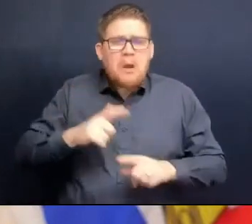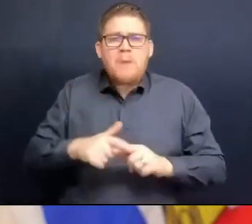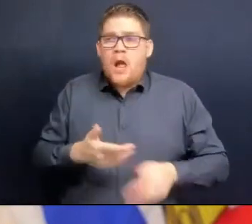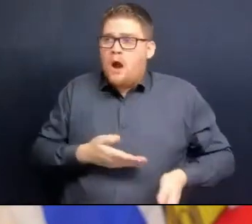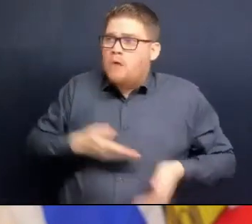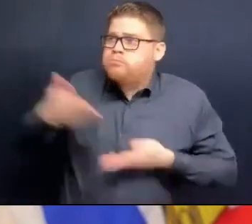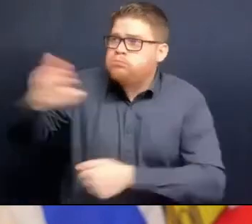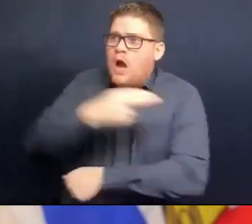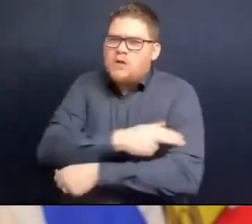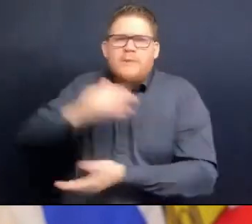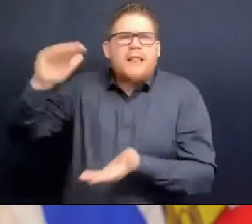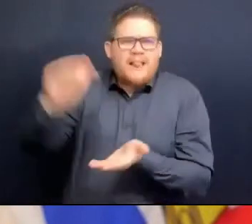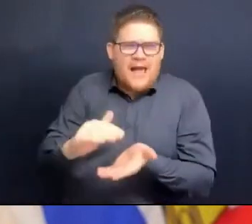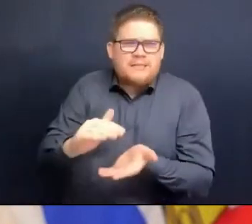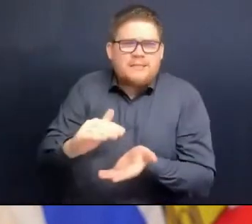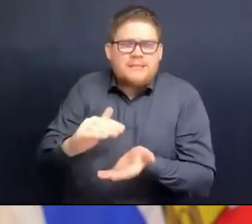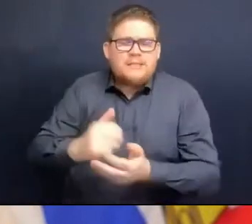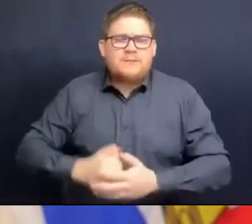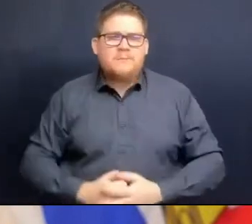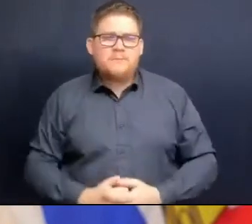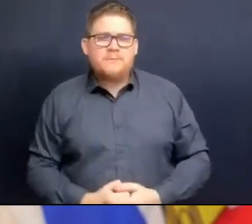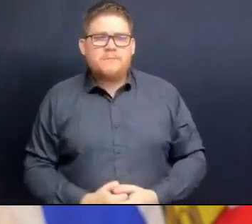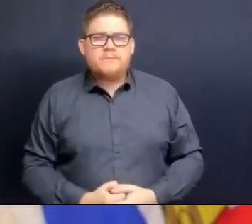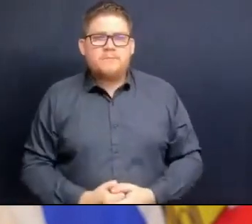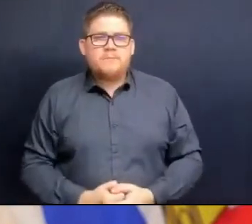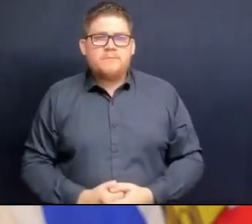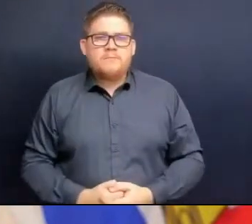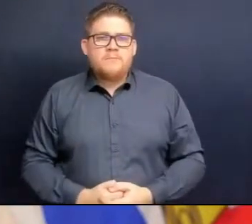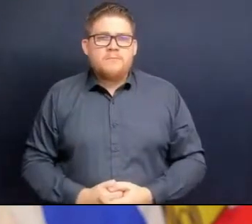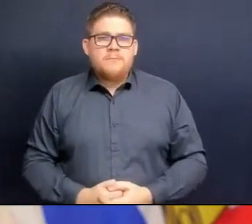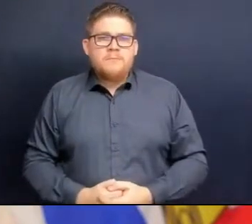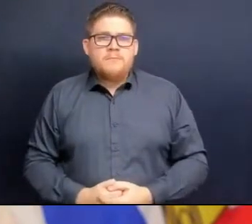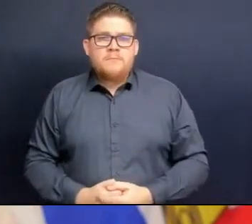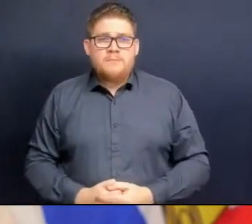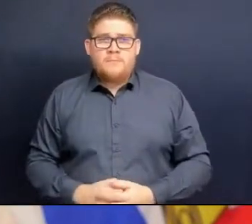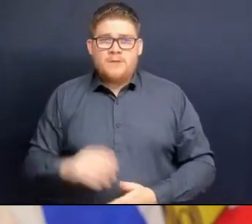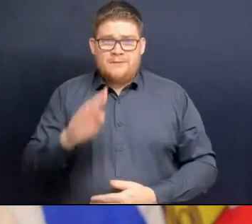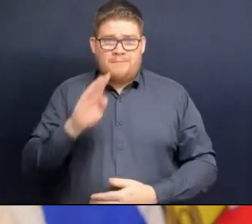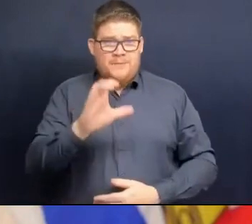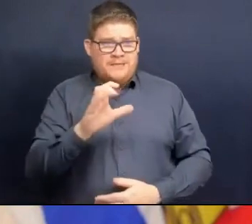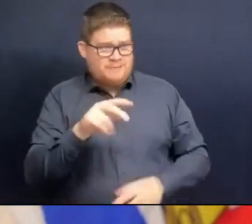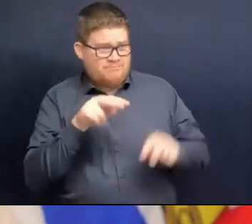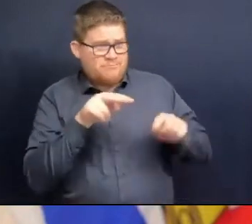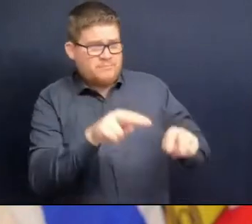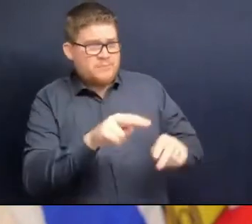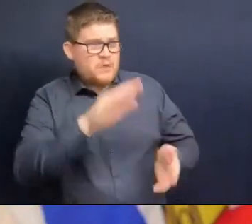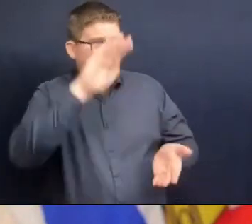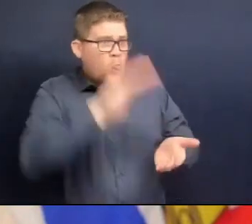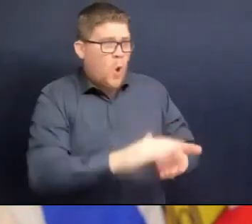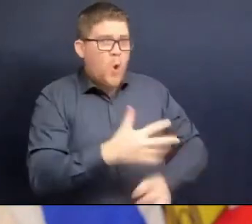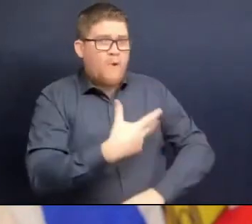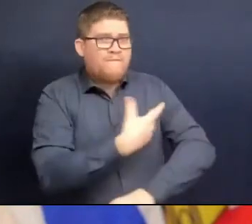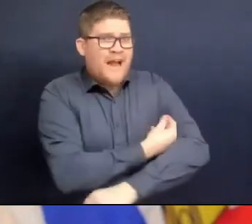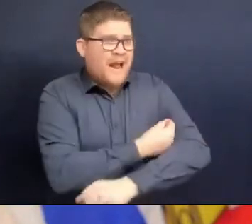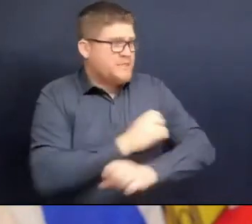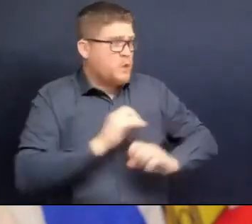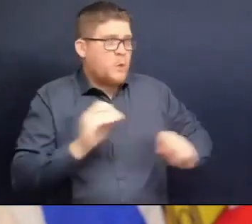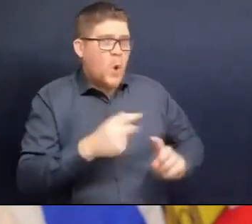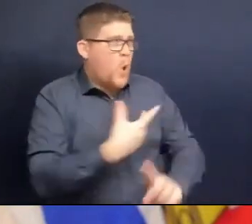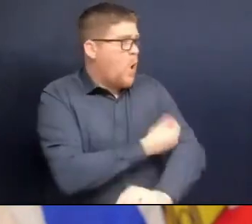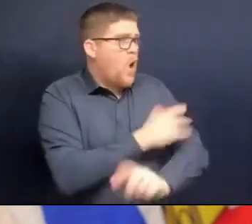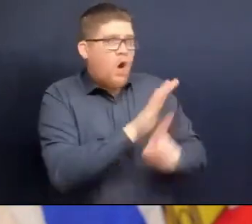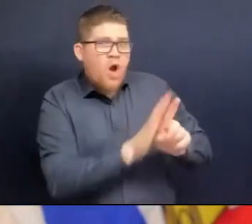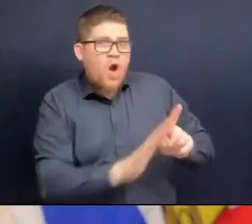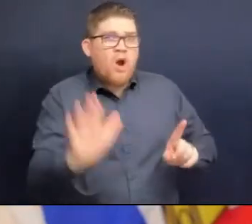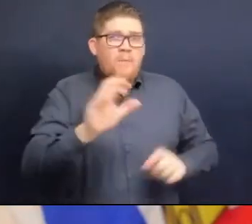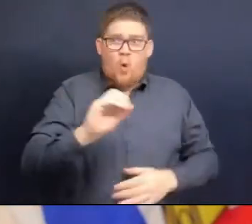people who would have. And if I think about this, if we did not have the level of immunity in our province, because so